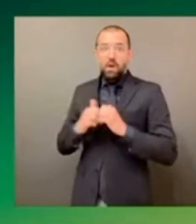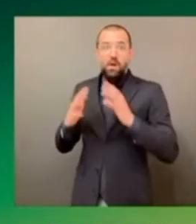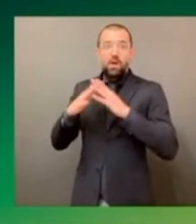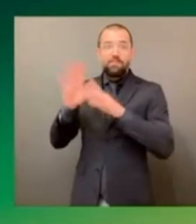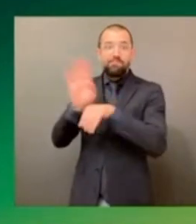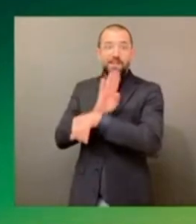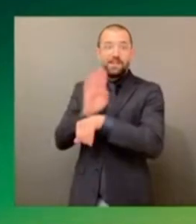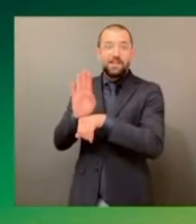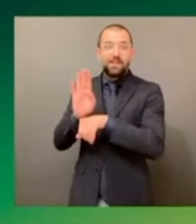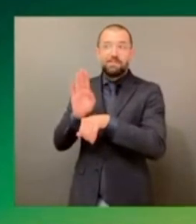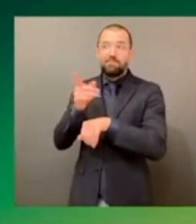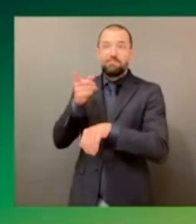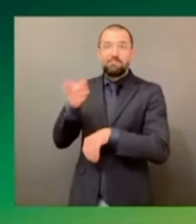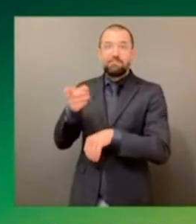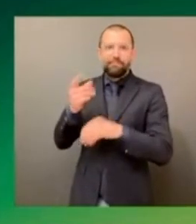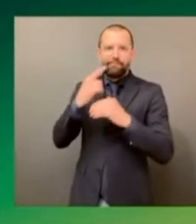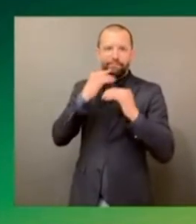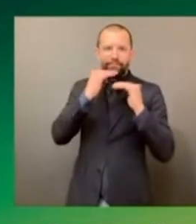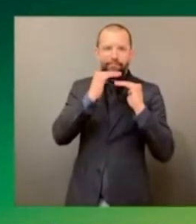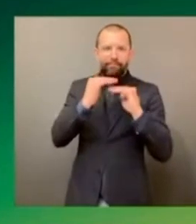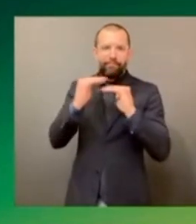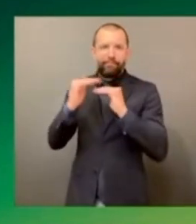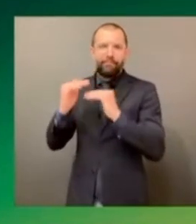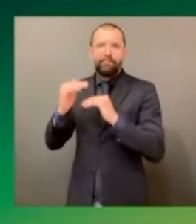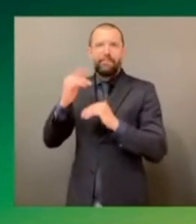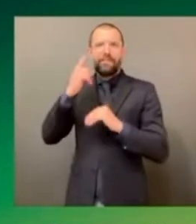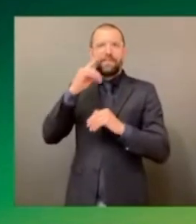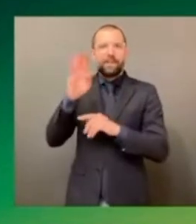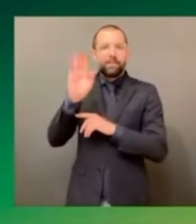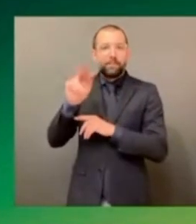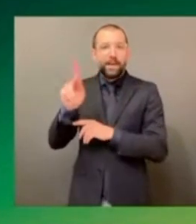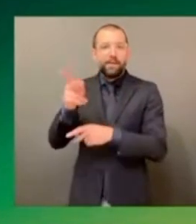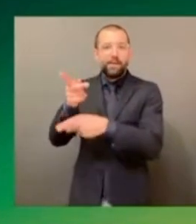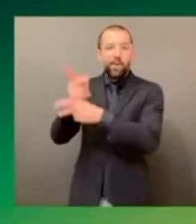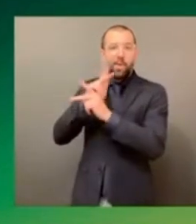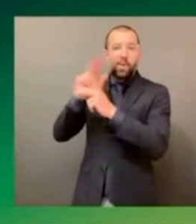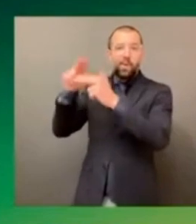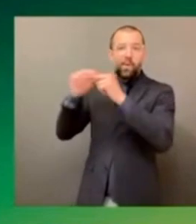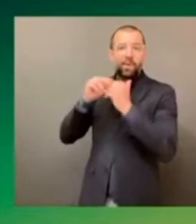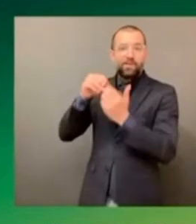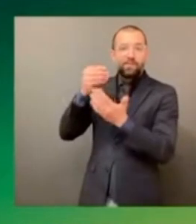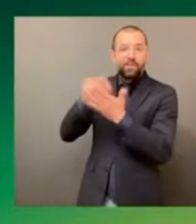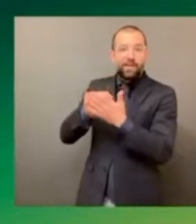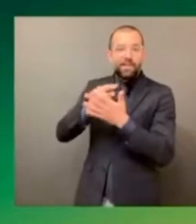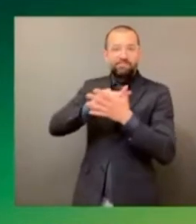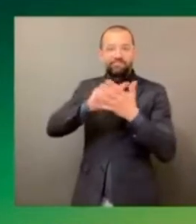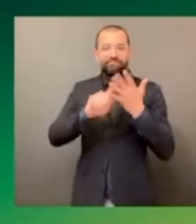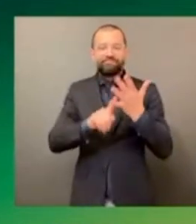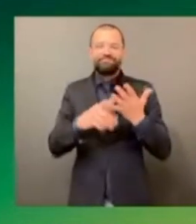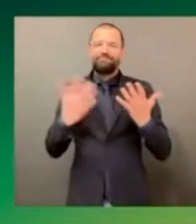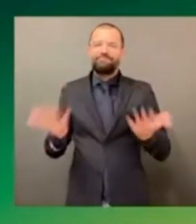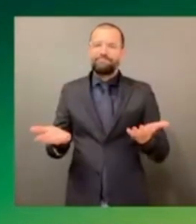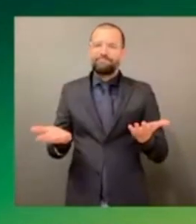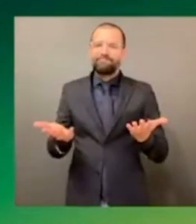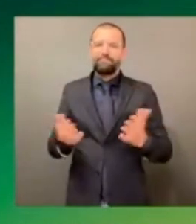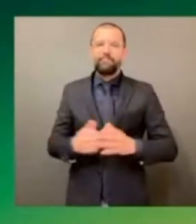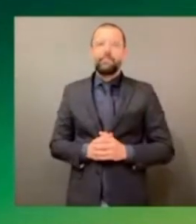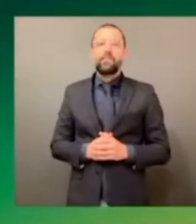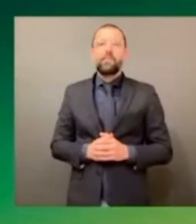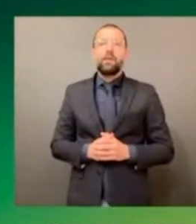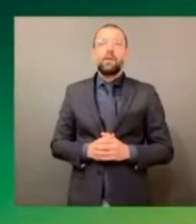to capital and markets. They are peacemakers and bridge builders, yet continue to